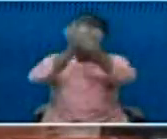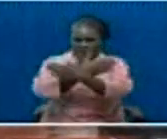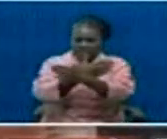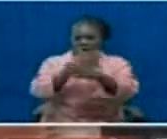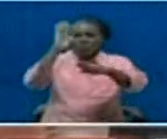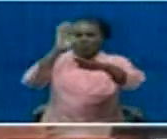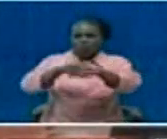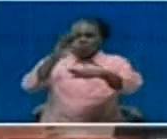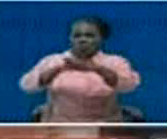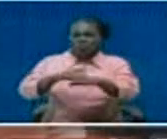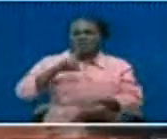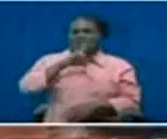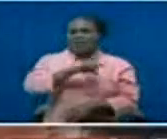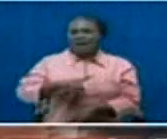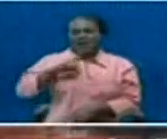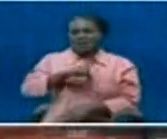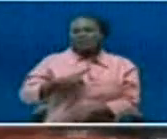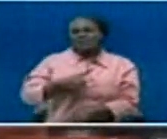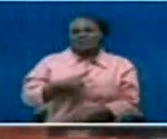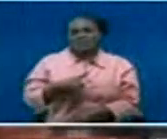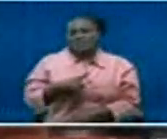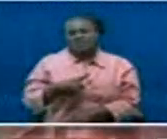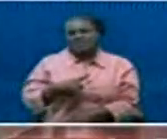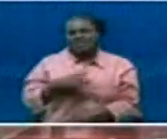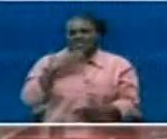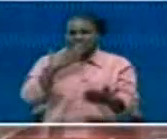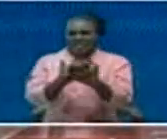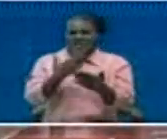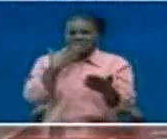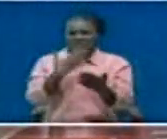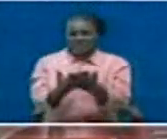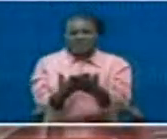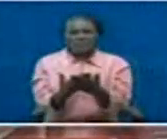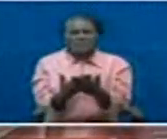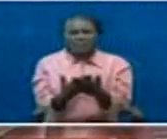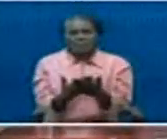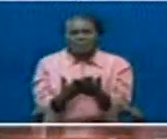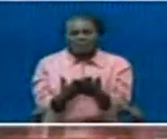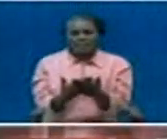good luck. Thank you. Thank you so much. Thank you, my dear.